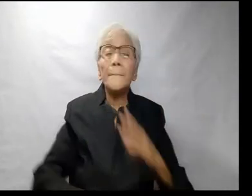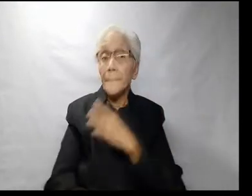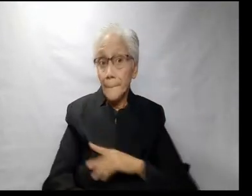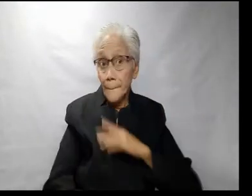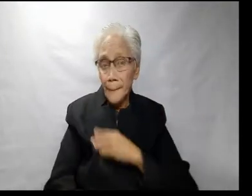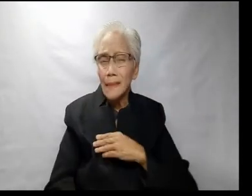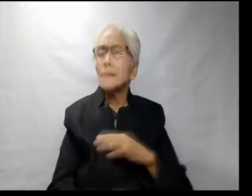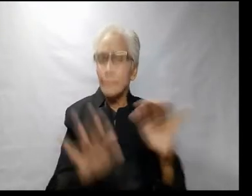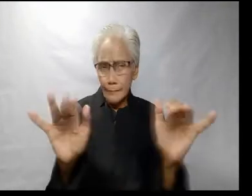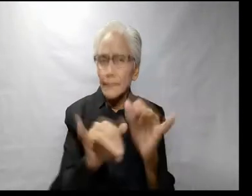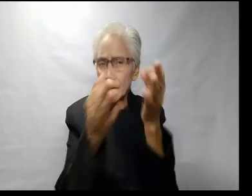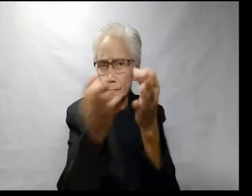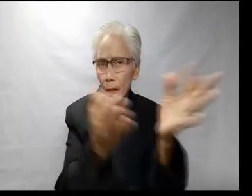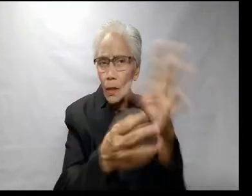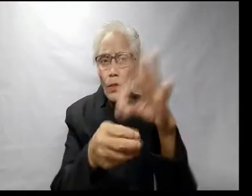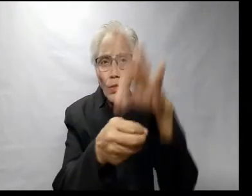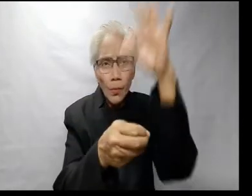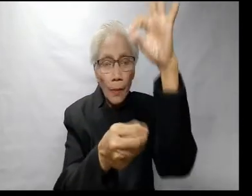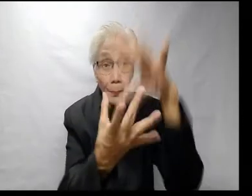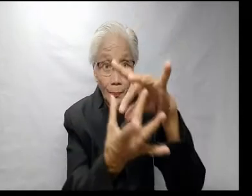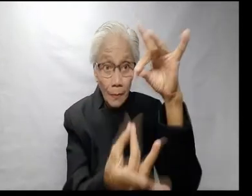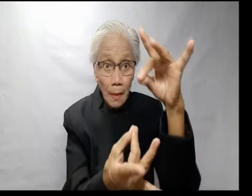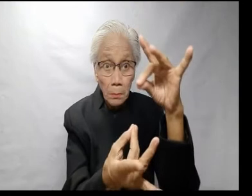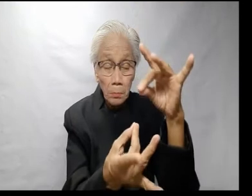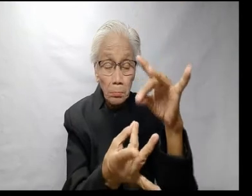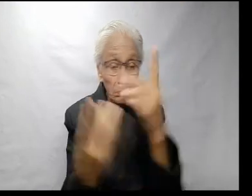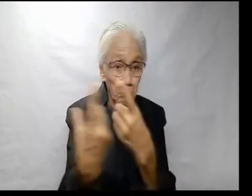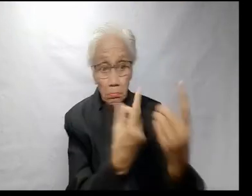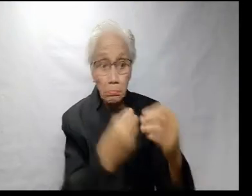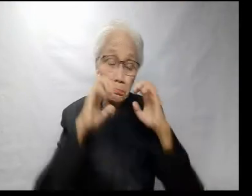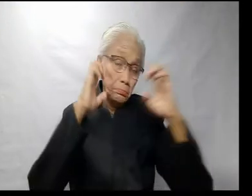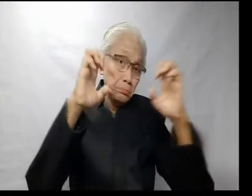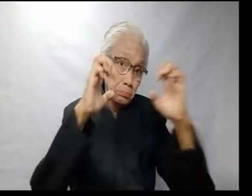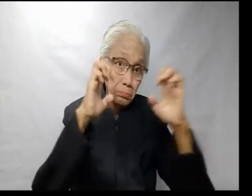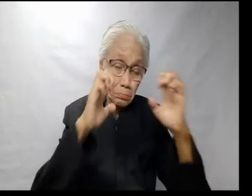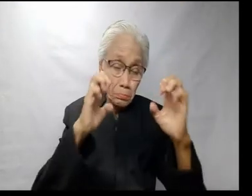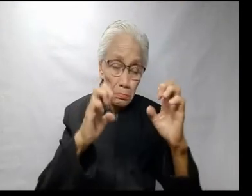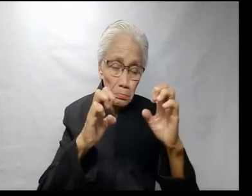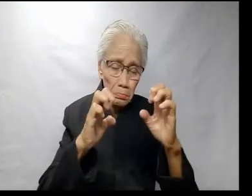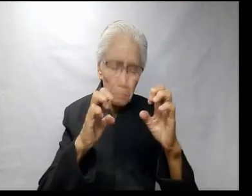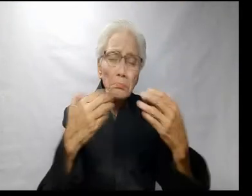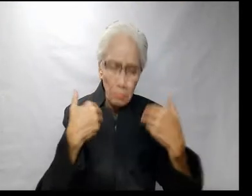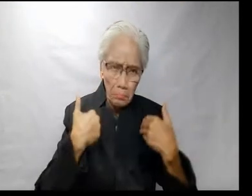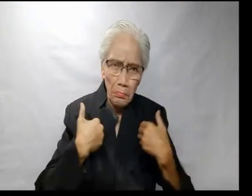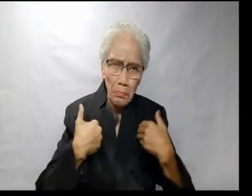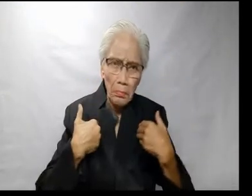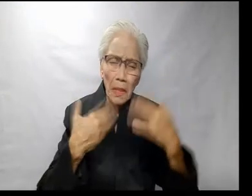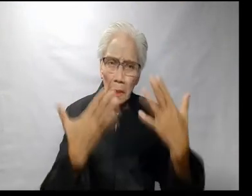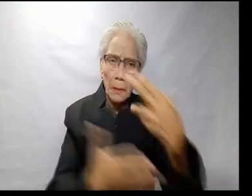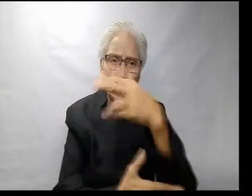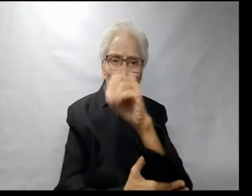body, please feed also your soul, your spirit. As you do physical exercises,